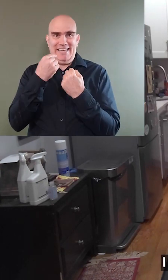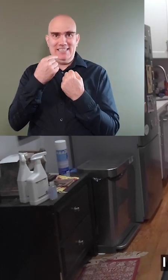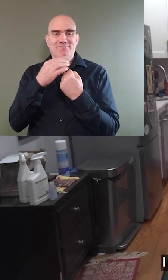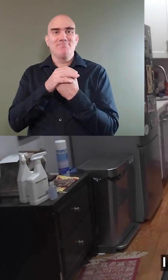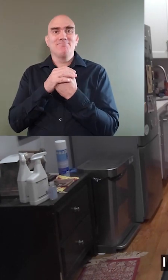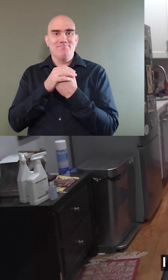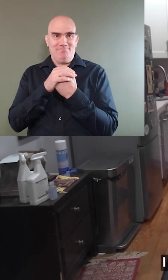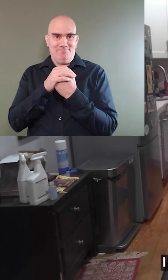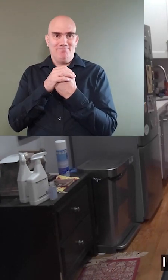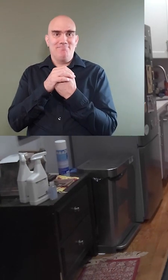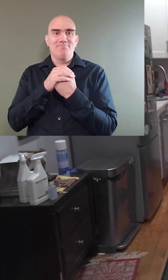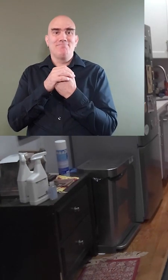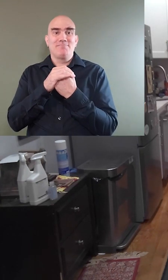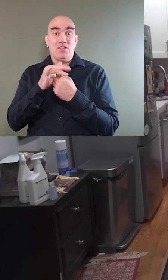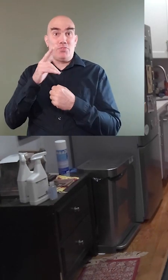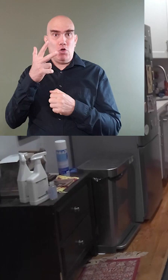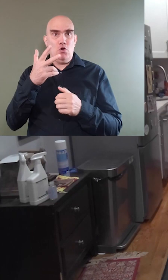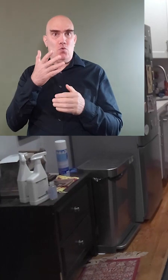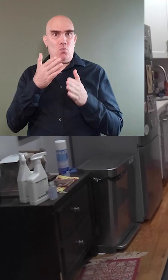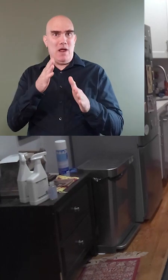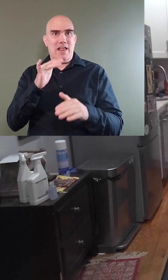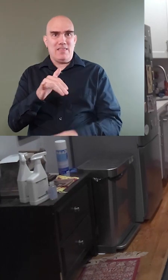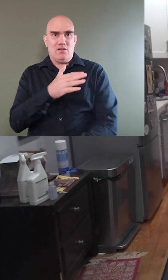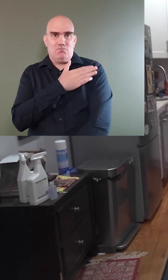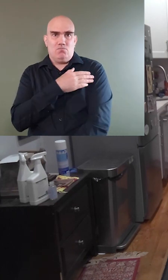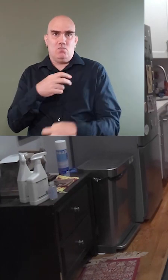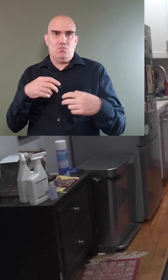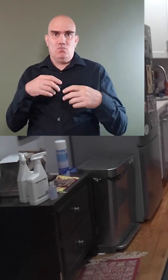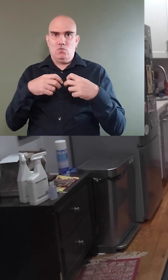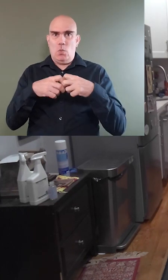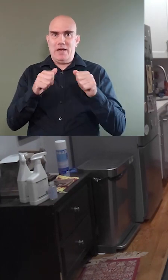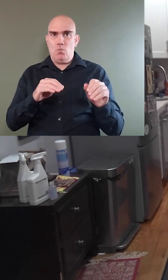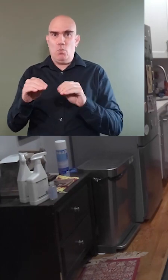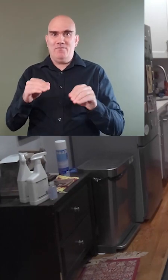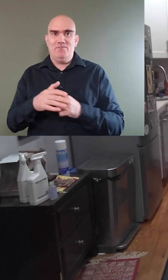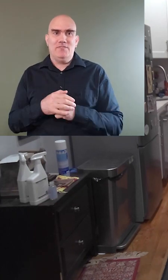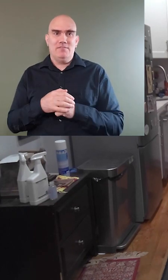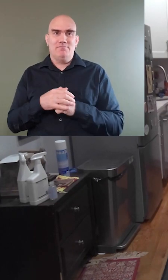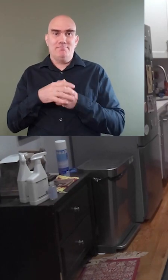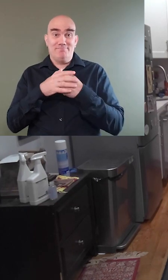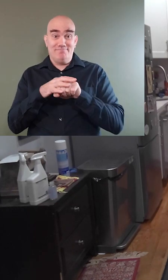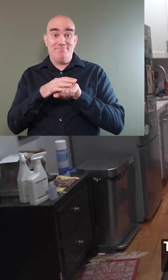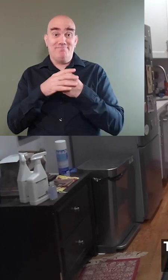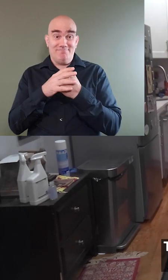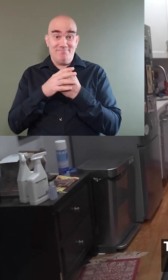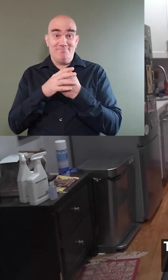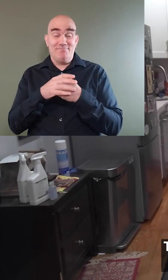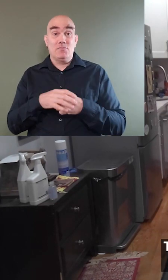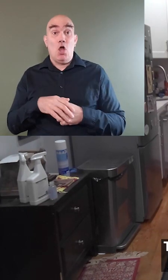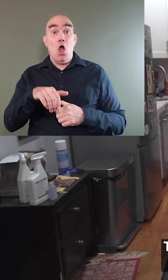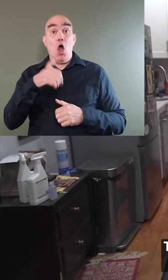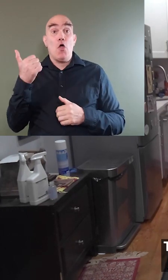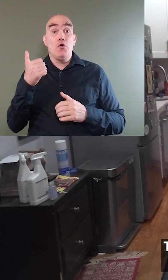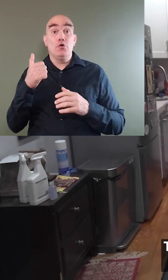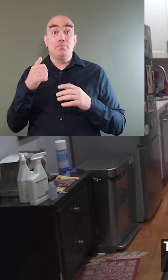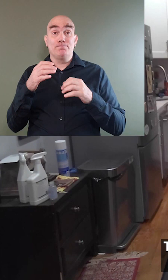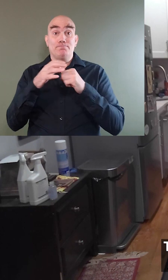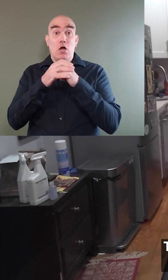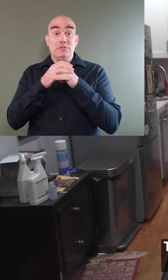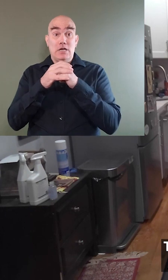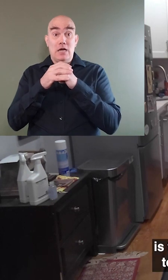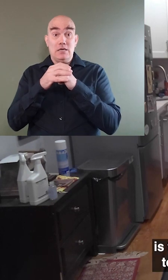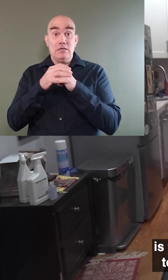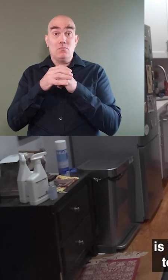in, turn it in. And that is a third way that a joint can move. The other ball and socket joint in the